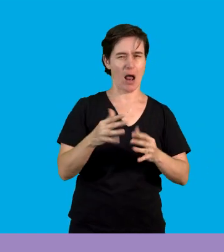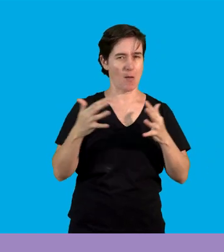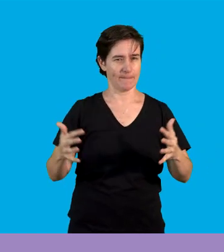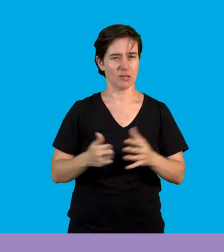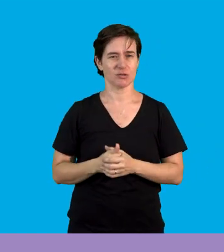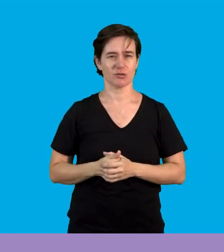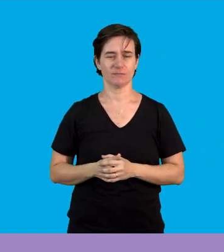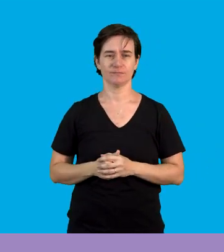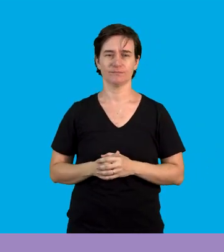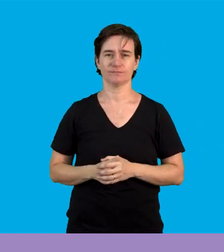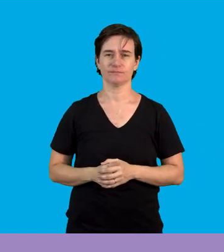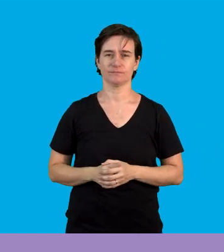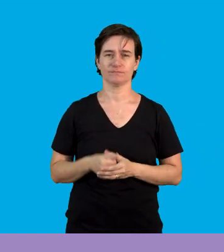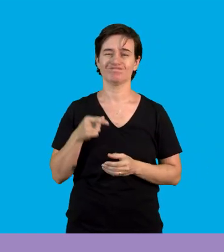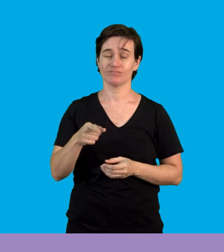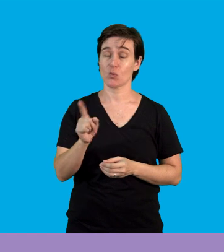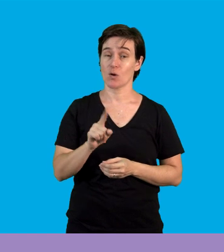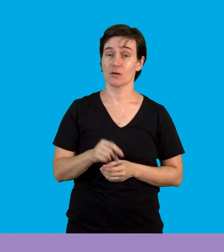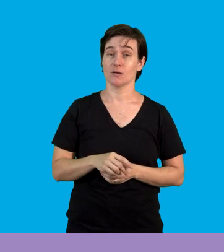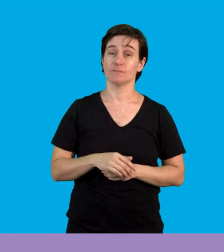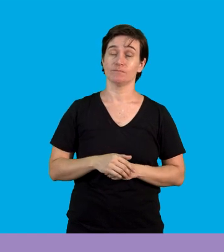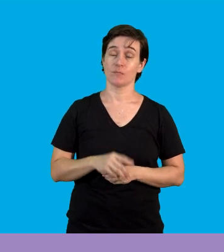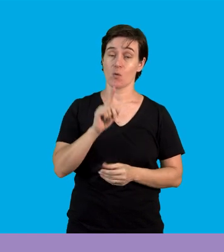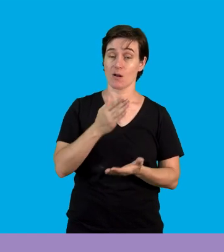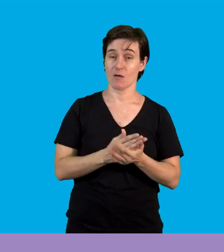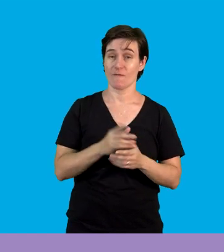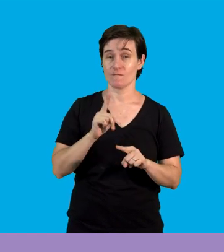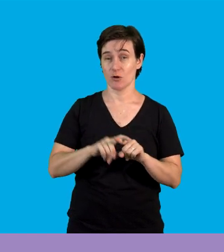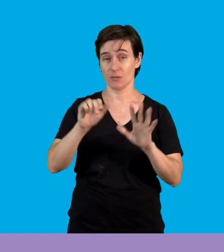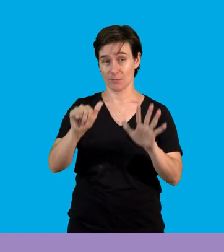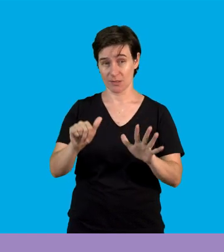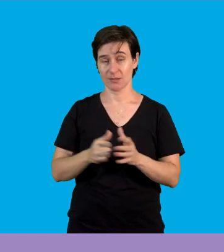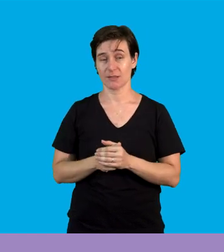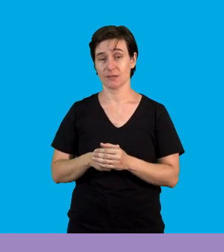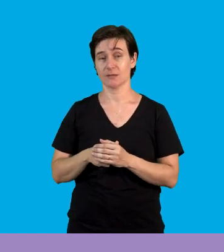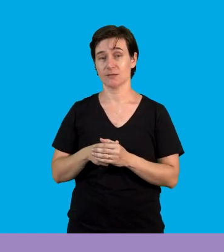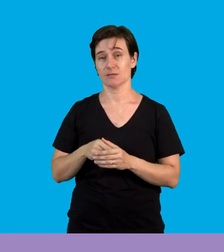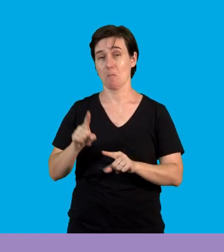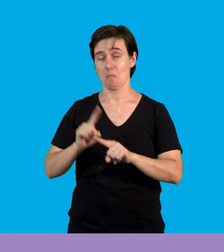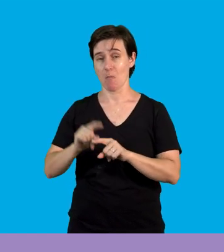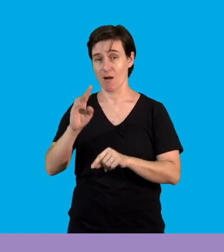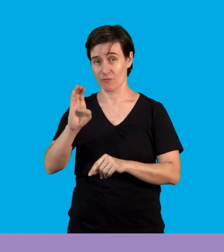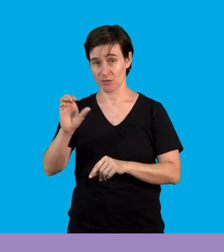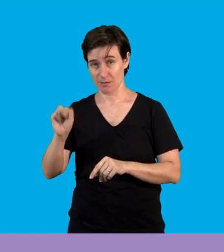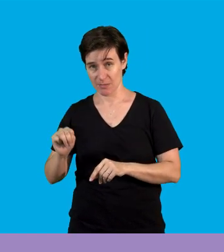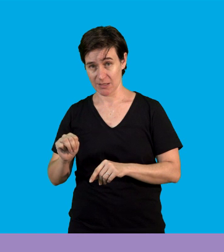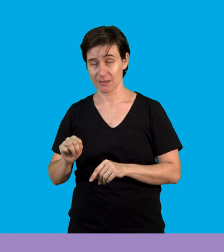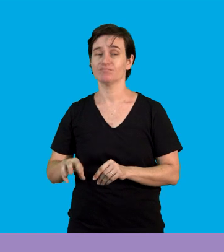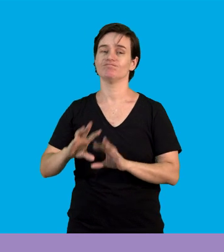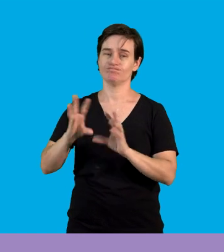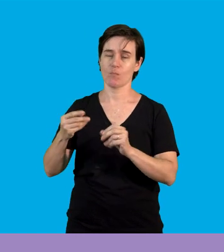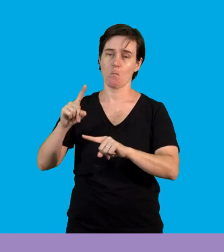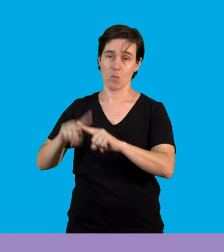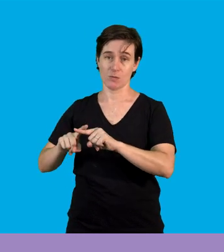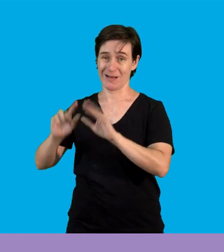this triangular prism is going to be 1/2 multiplied by 6 centimeters multiplied by 4 centimeters, and we are